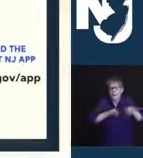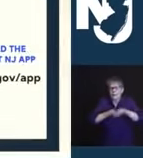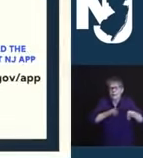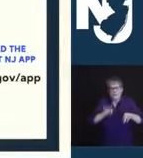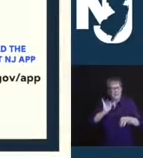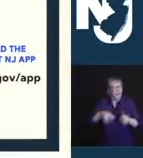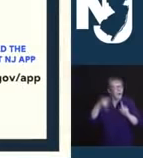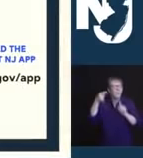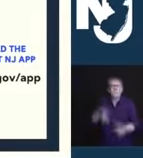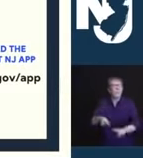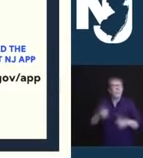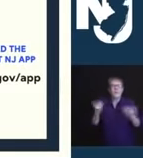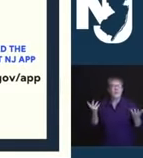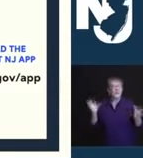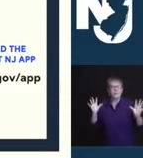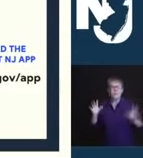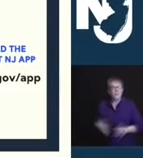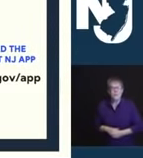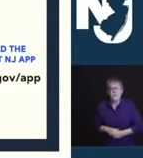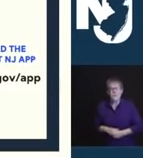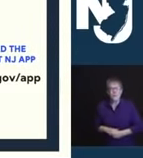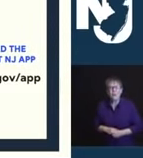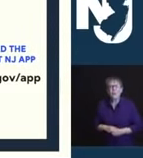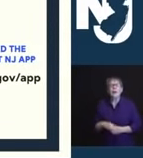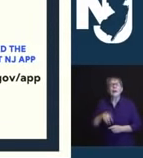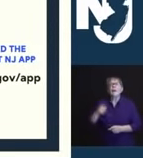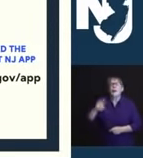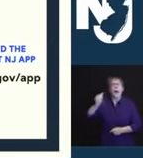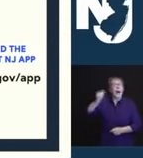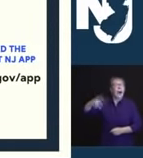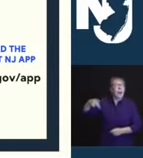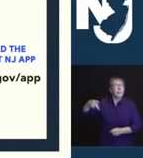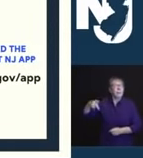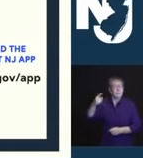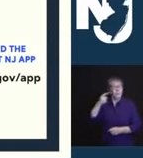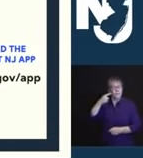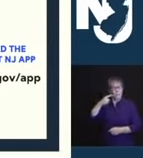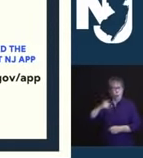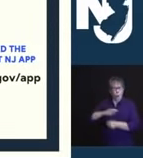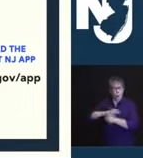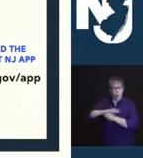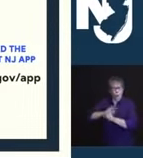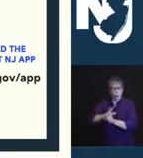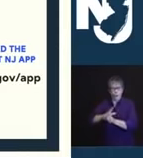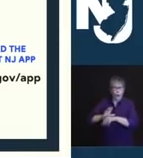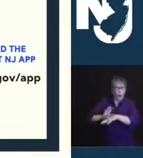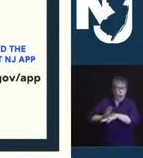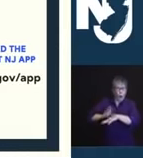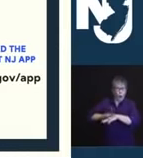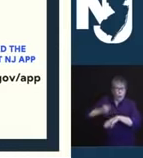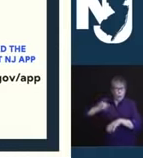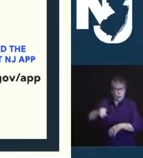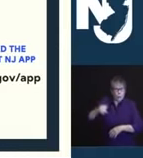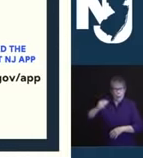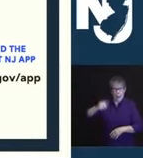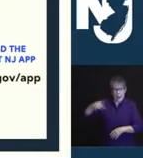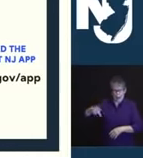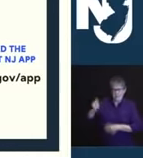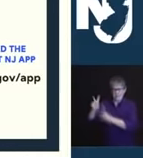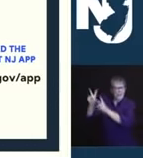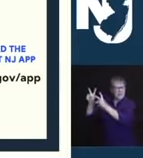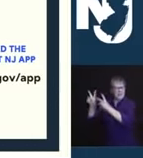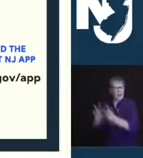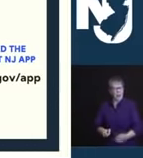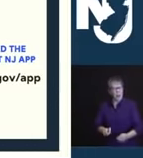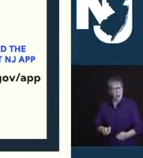to download our COVID Alert NJ app to your smartphone, which can also alert you if you have potentially